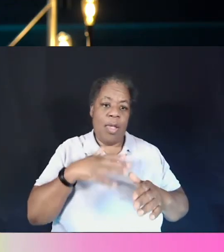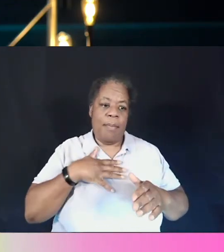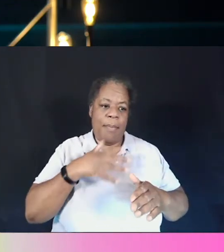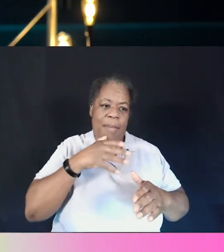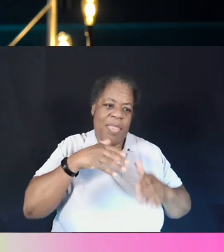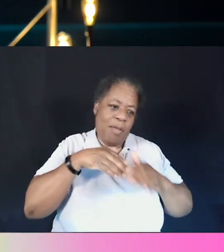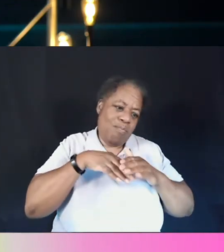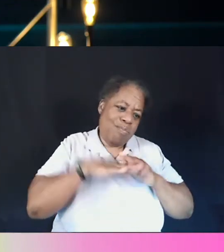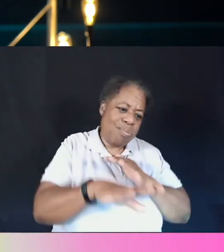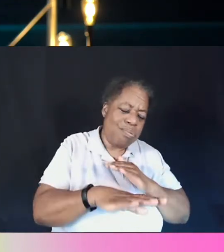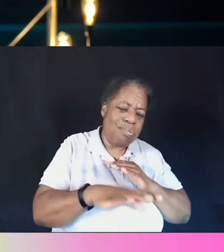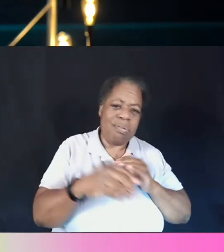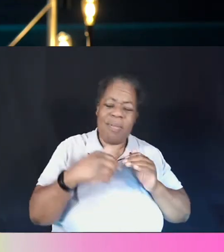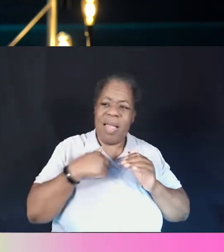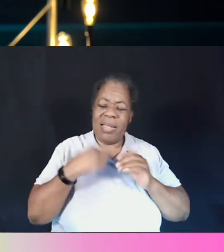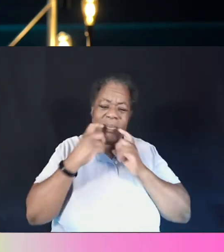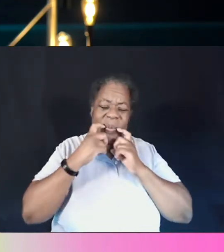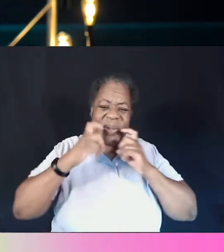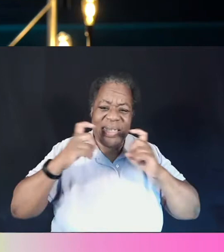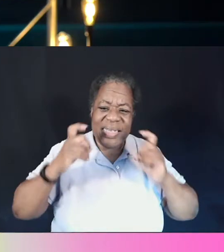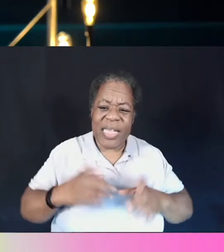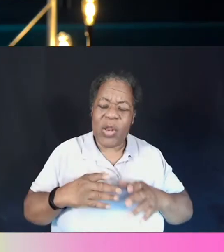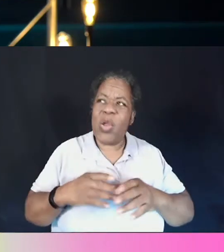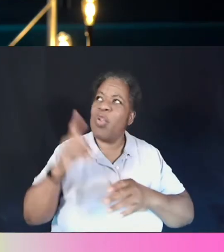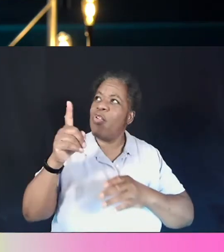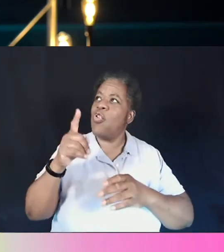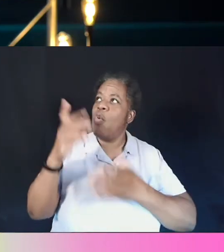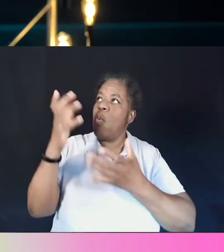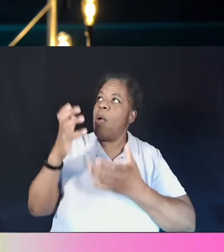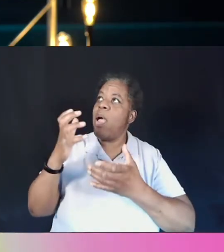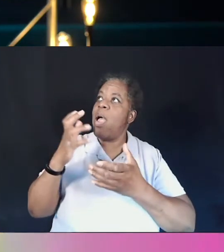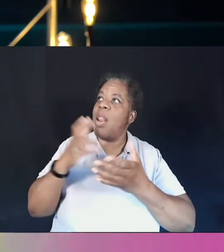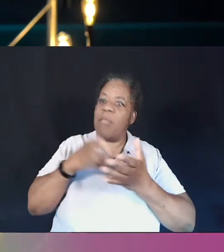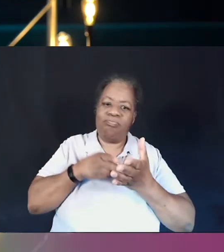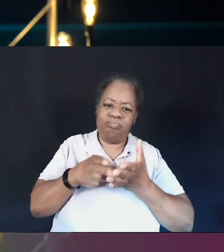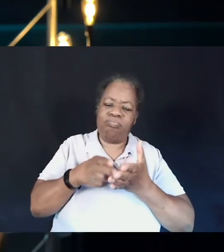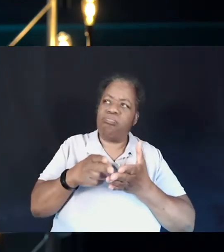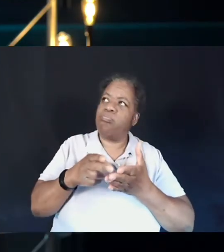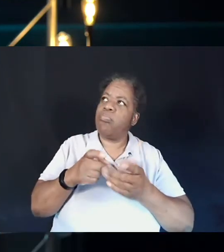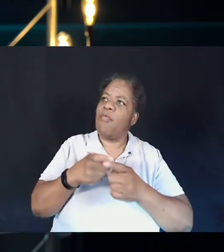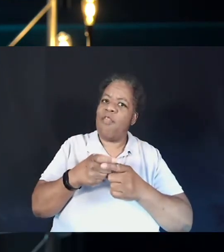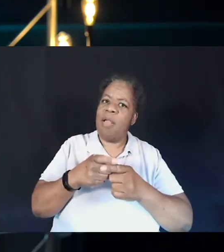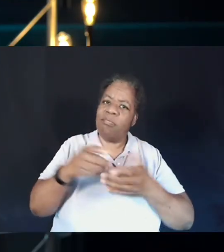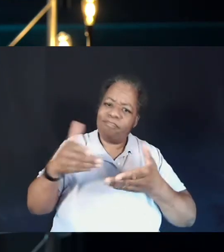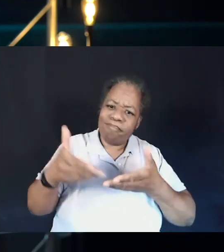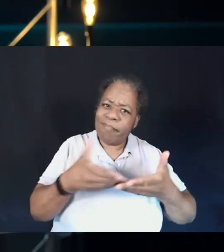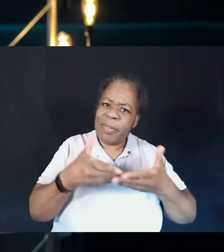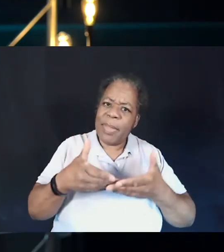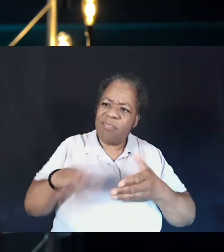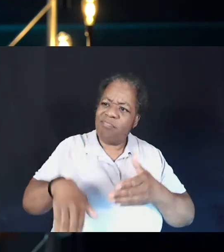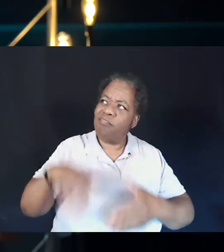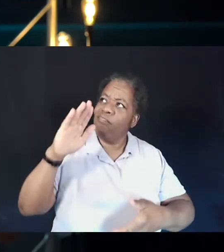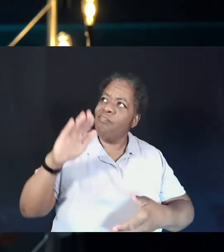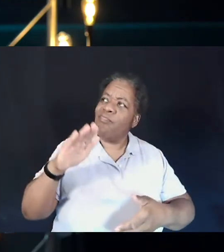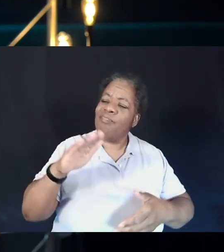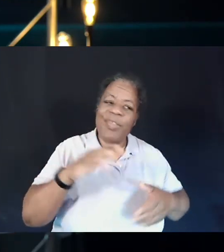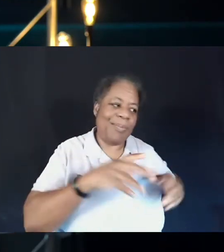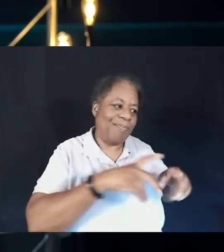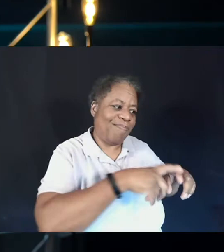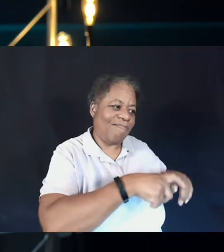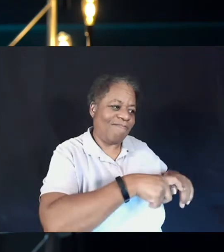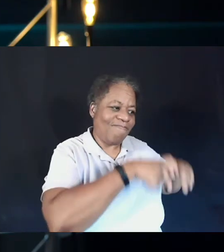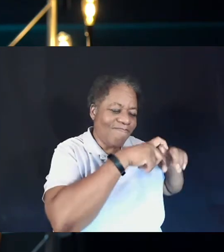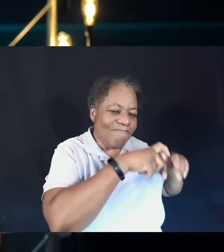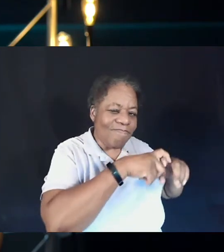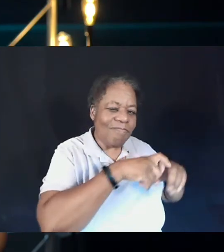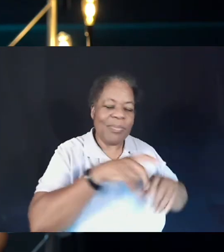desire honesty from the womb, teaching me wisdom even there." He's doing something interesting here. He is framing what